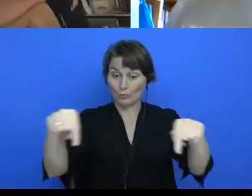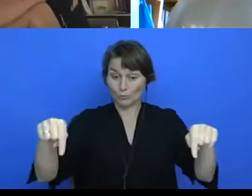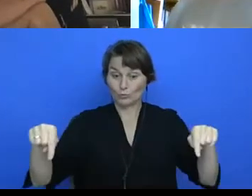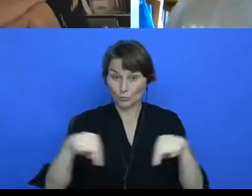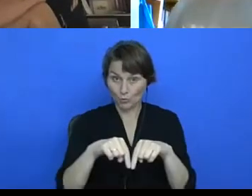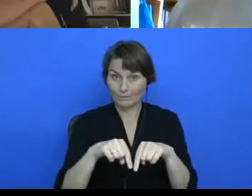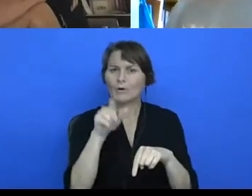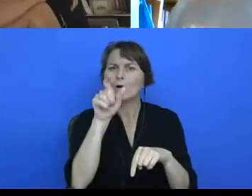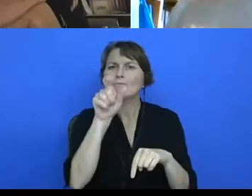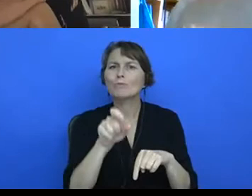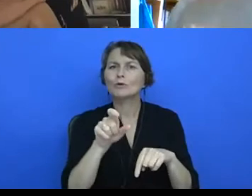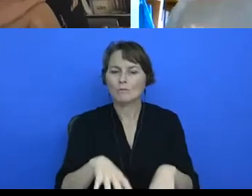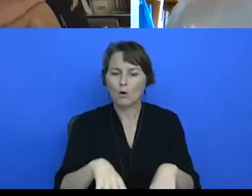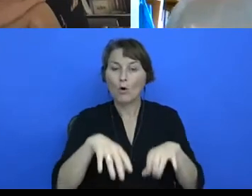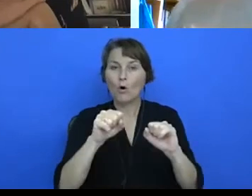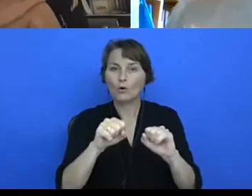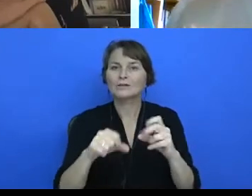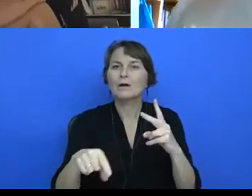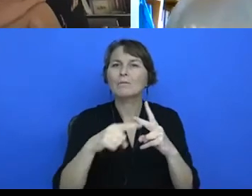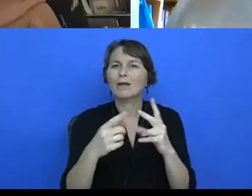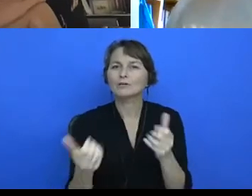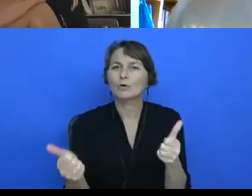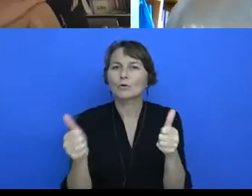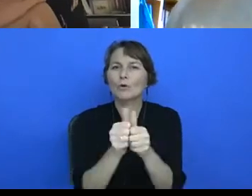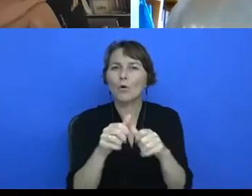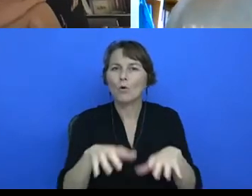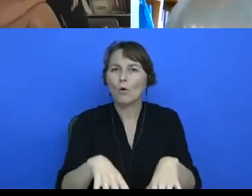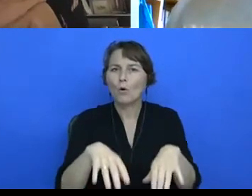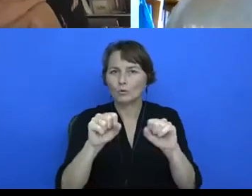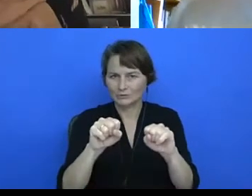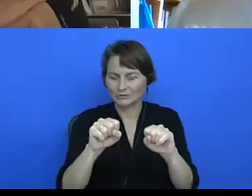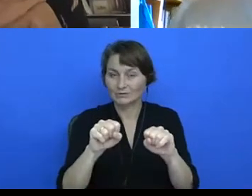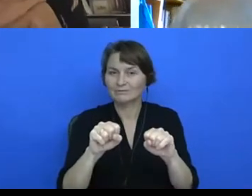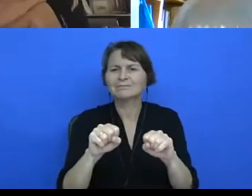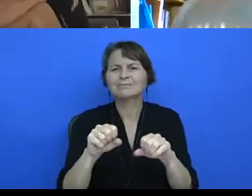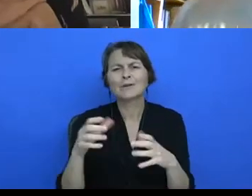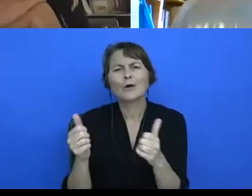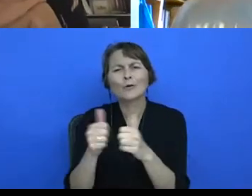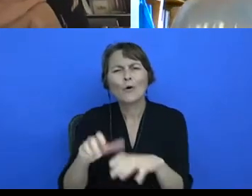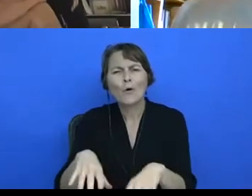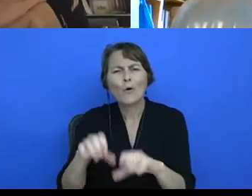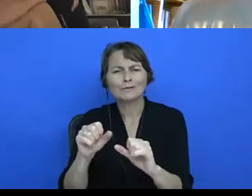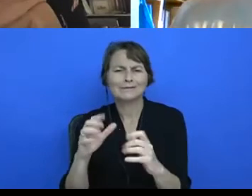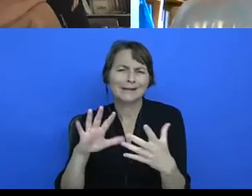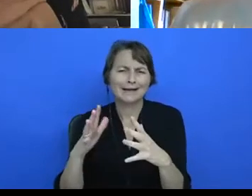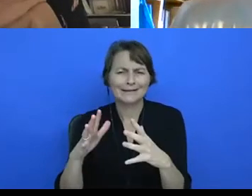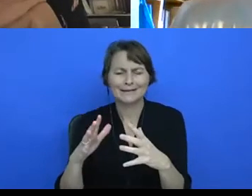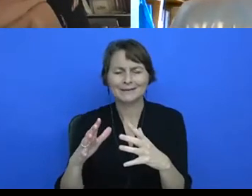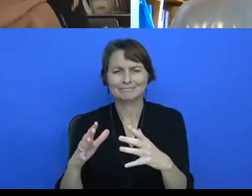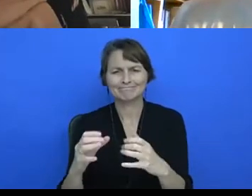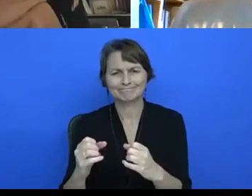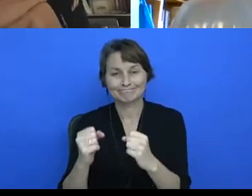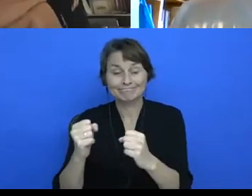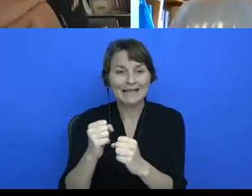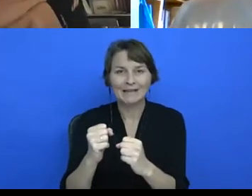up co-hosts. And the idea there was that the co-host was supposed to be a sort of robustness, just in case the host doesn't show